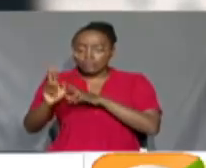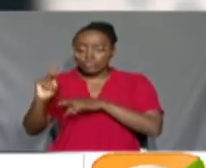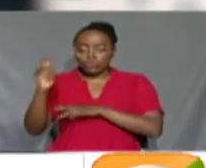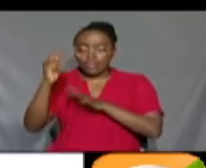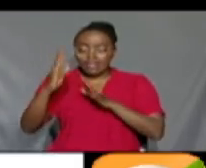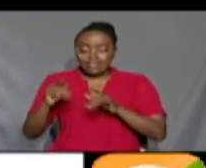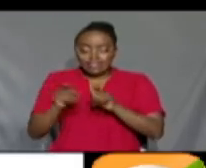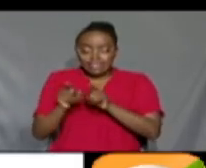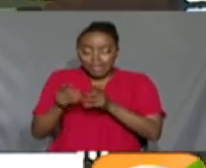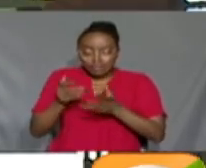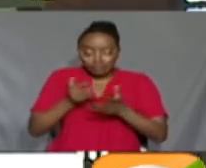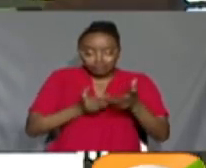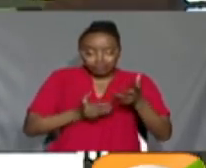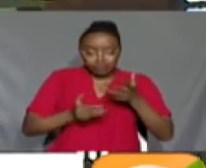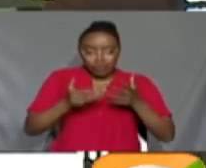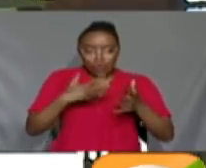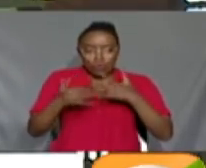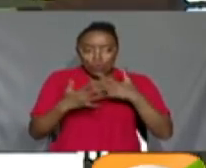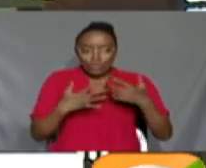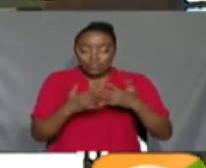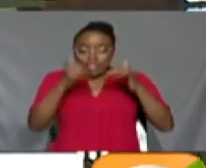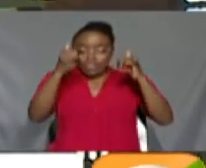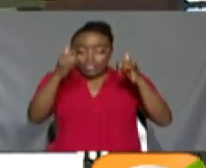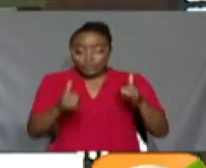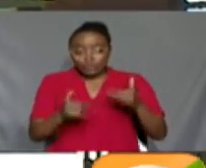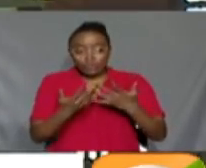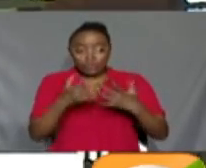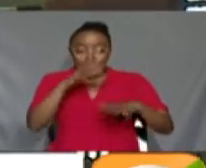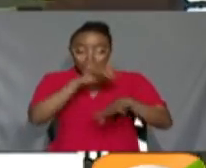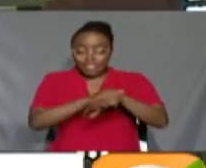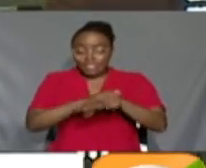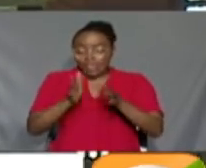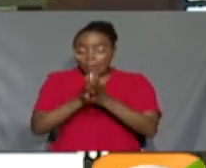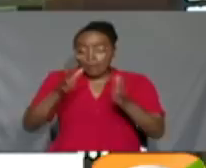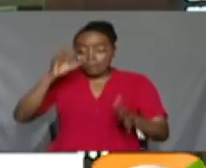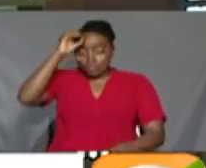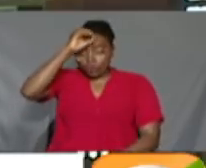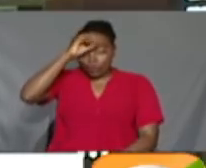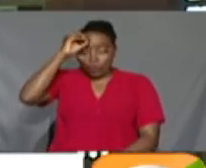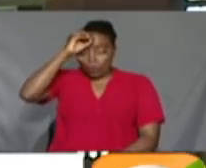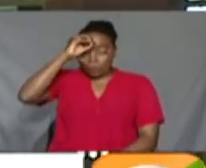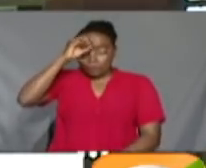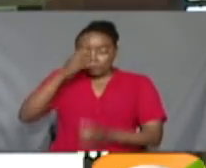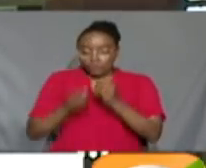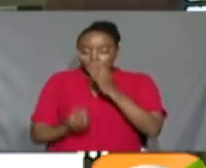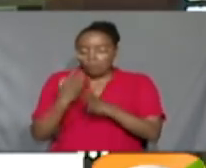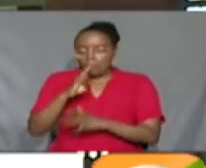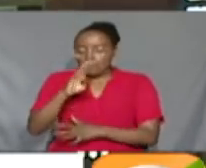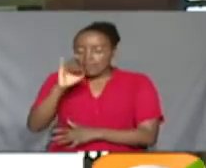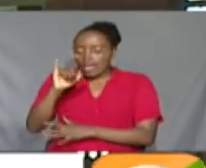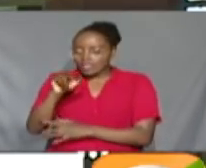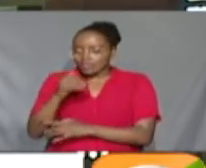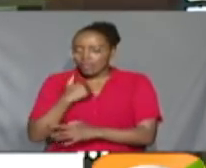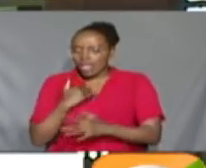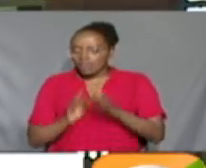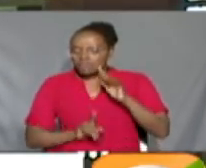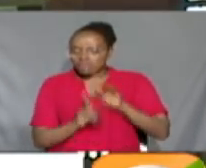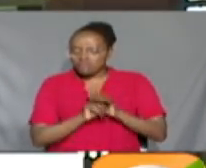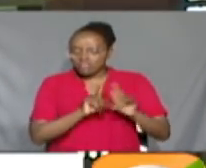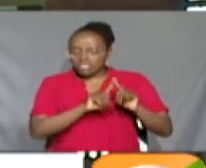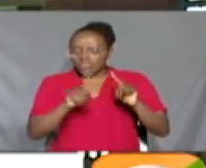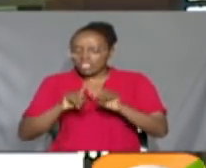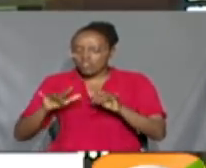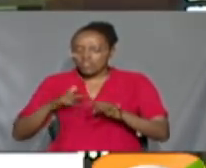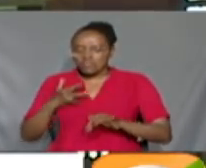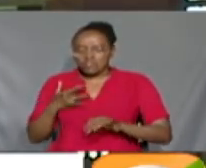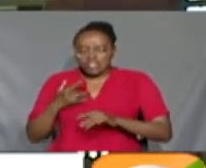and engage in what sounds like a fresh round of gathering public views. This report, launched by the BBI, has not only elicited mixed reactions, but